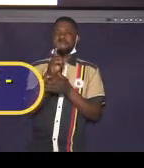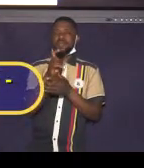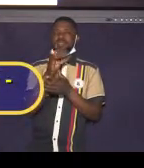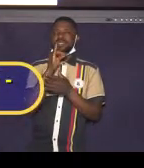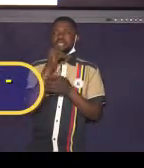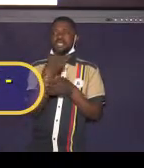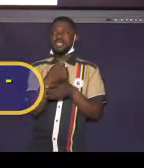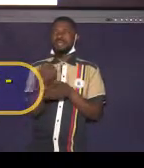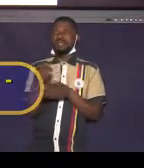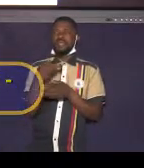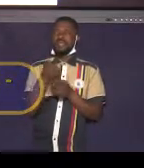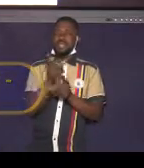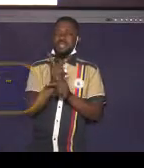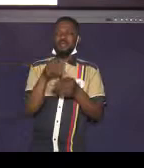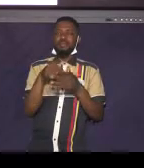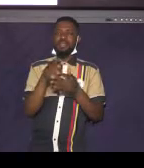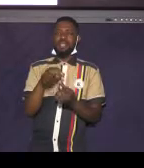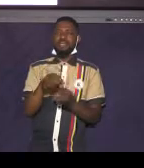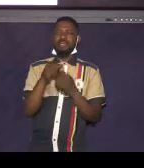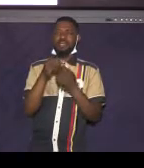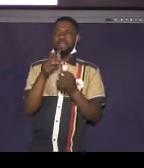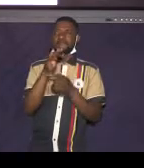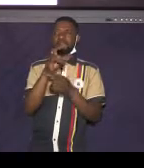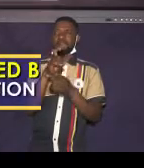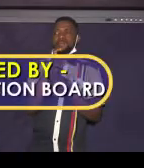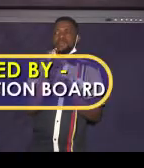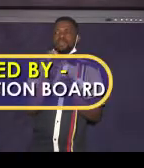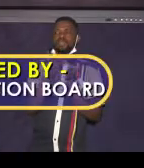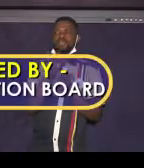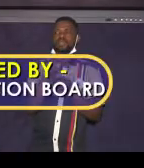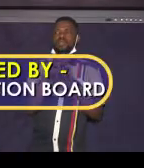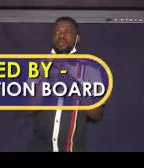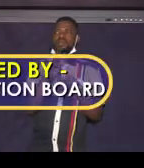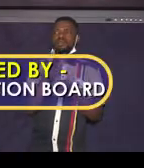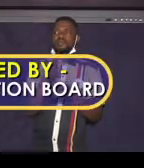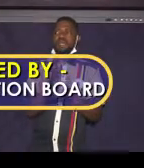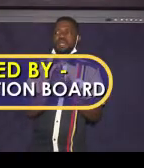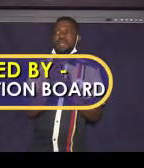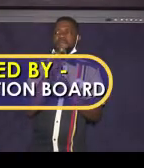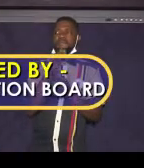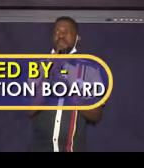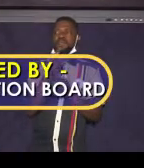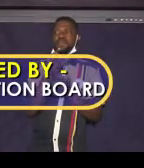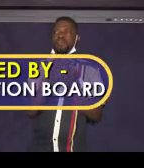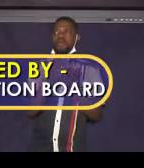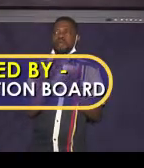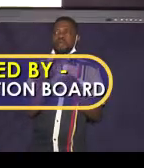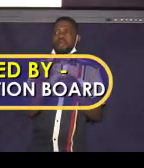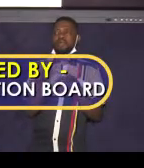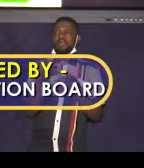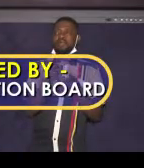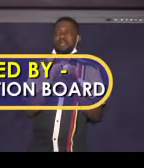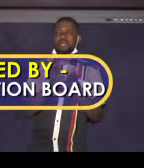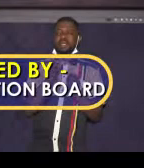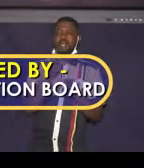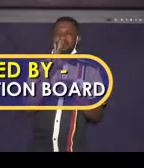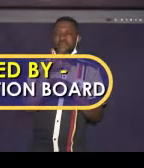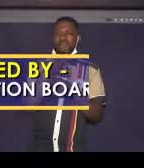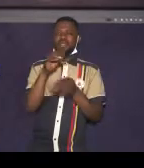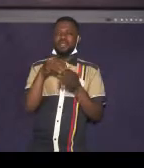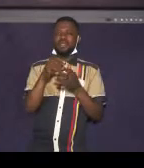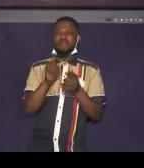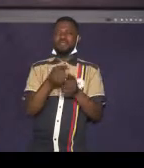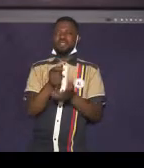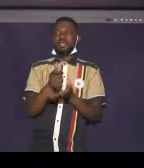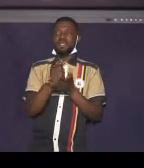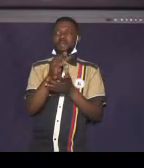usually kept in a special box, which is called first aid box. Let's look at the items found in the first aid box.